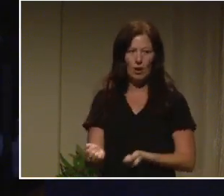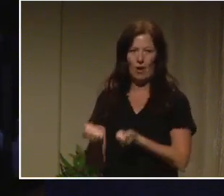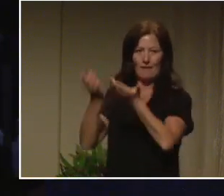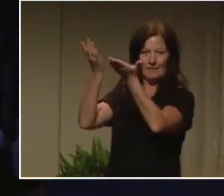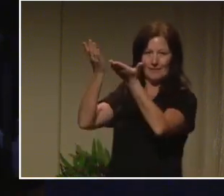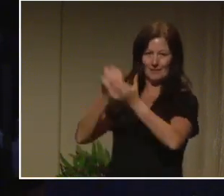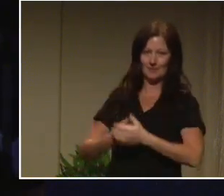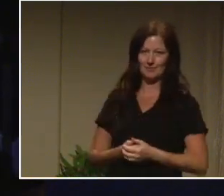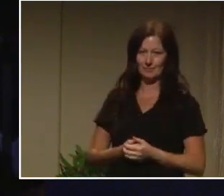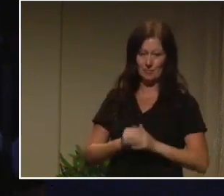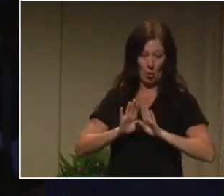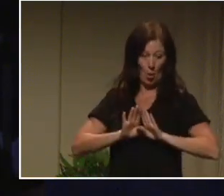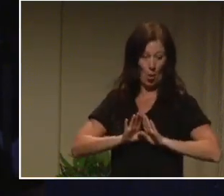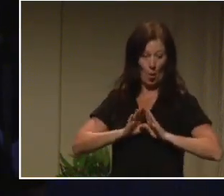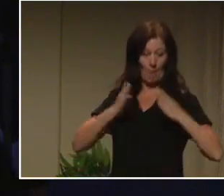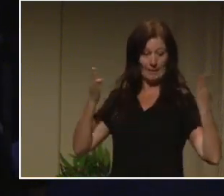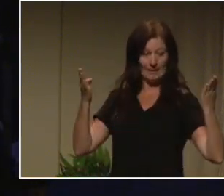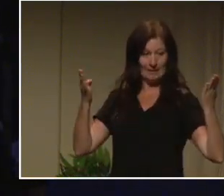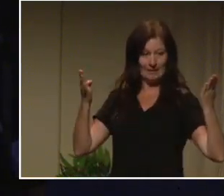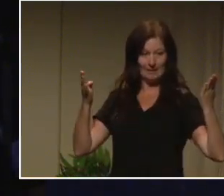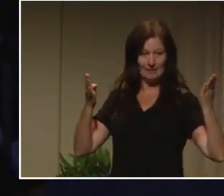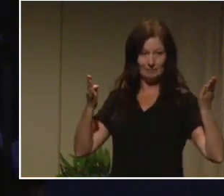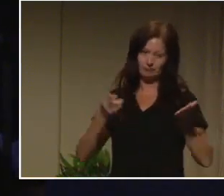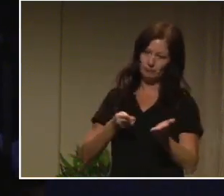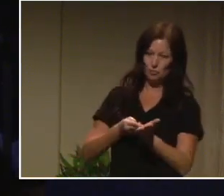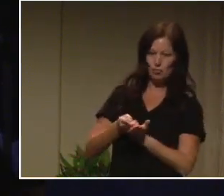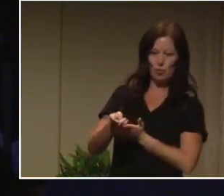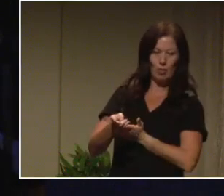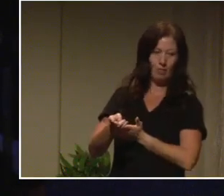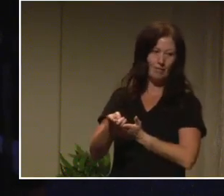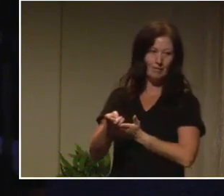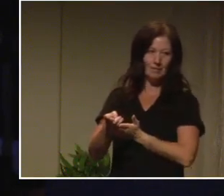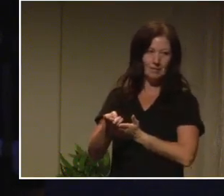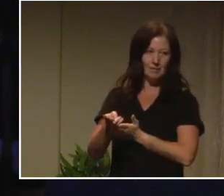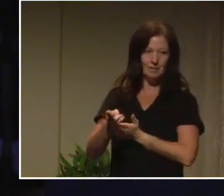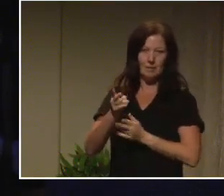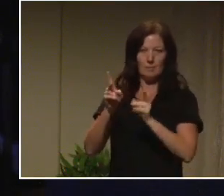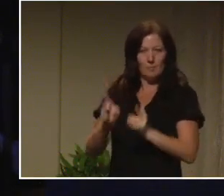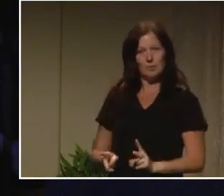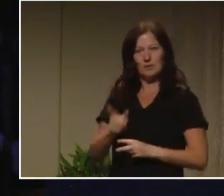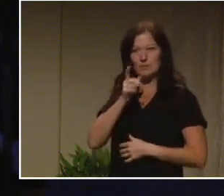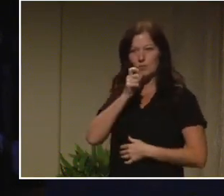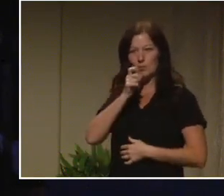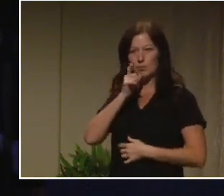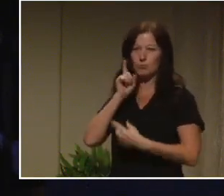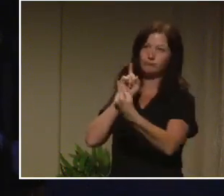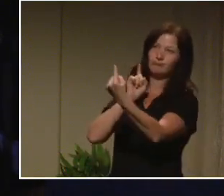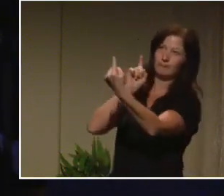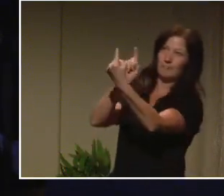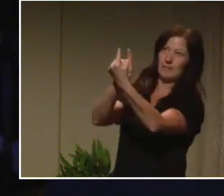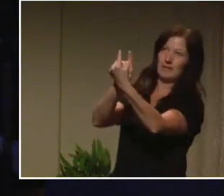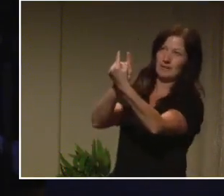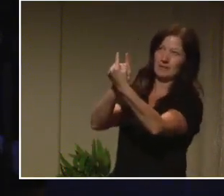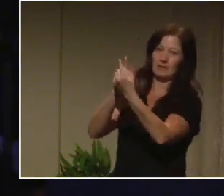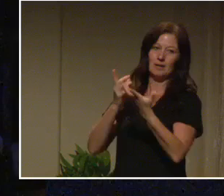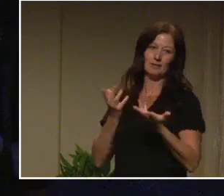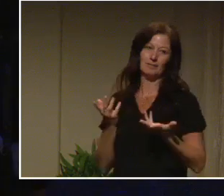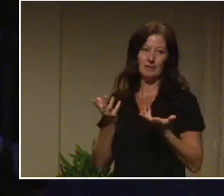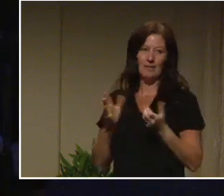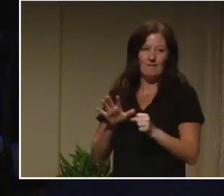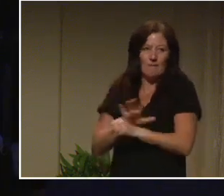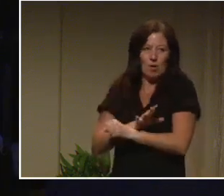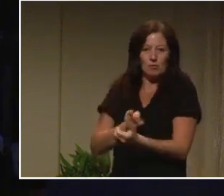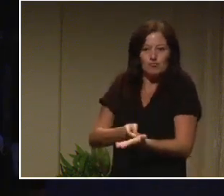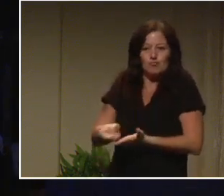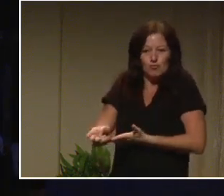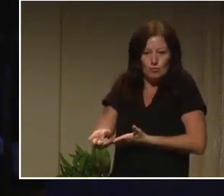sincere and open before him, the person who comes to him on the level of complete truth about themselves